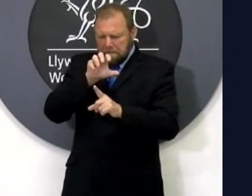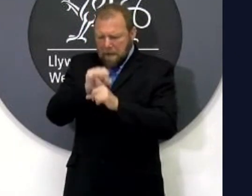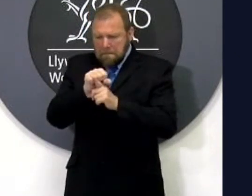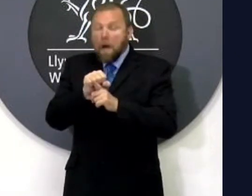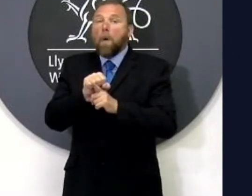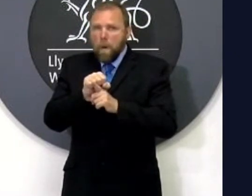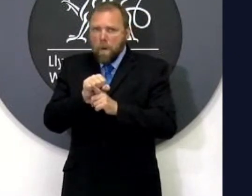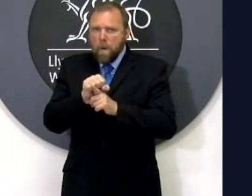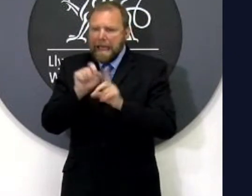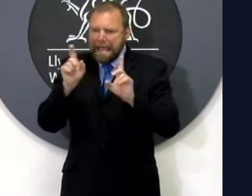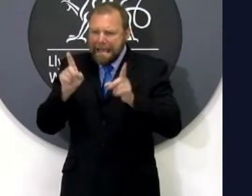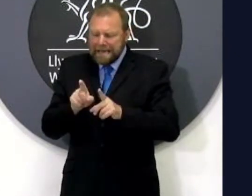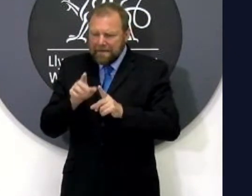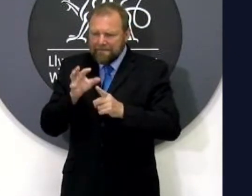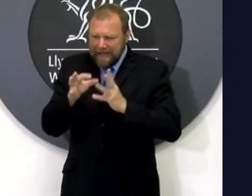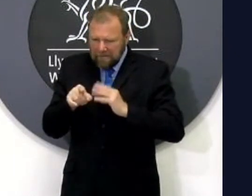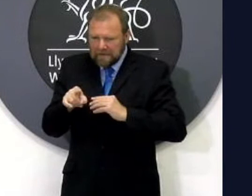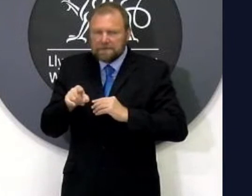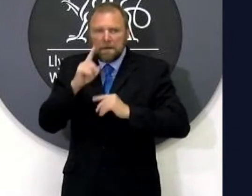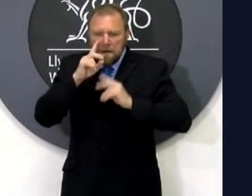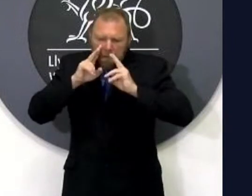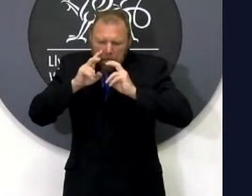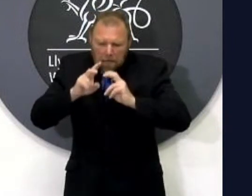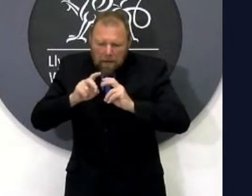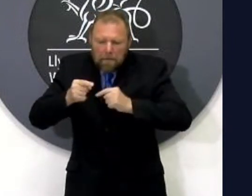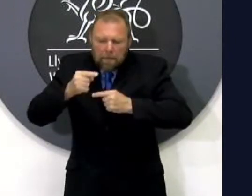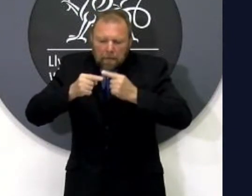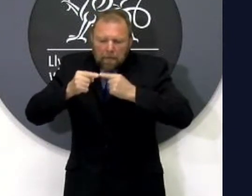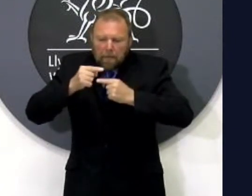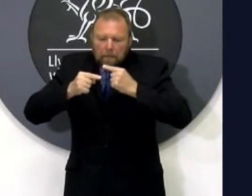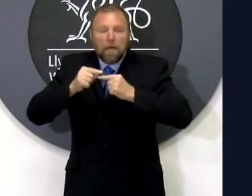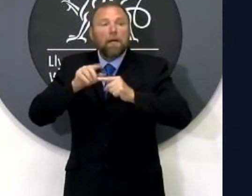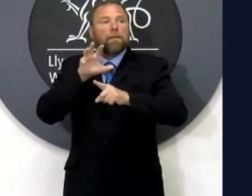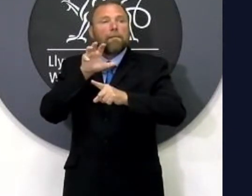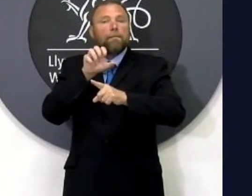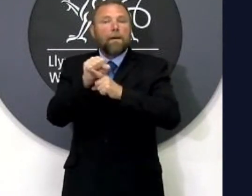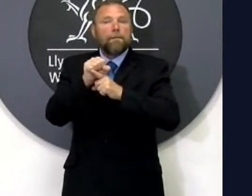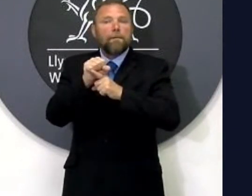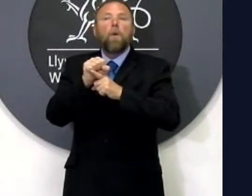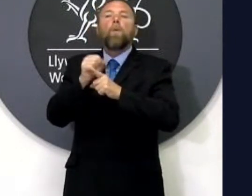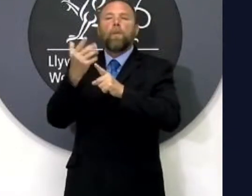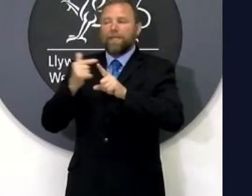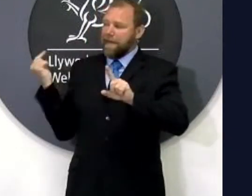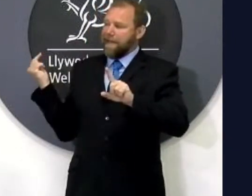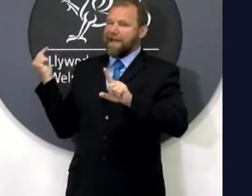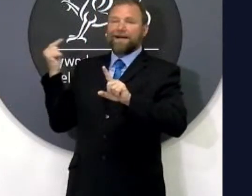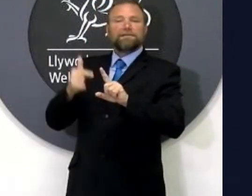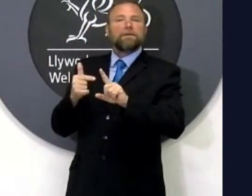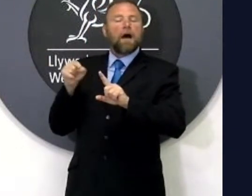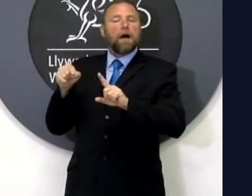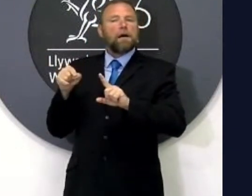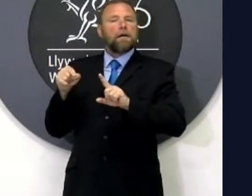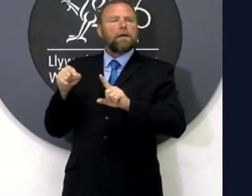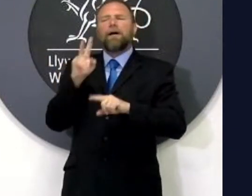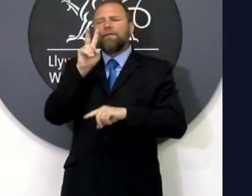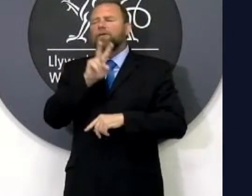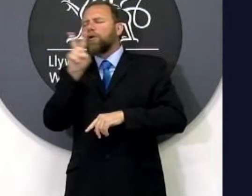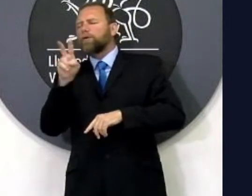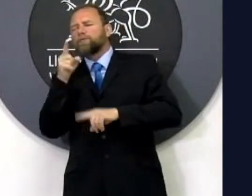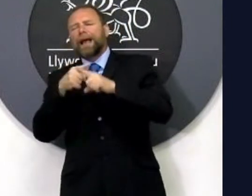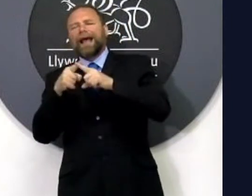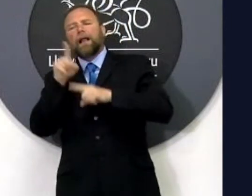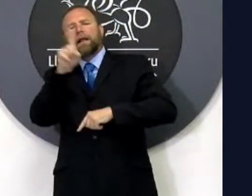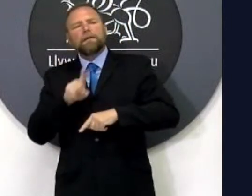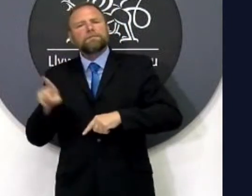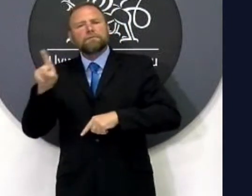entry. So we're managing them as clusters, and that's a really important point because if we look across the border into England and certainly